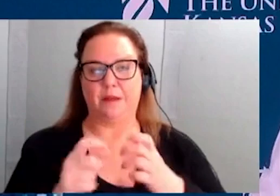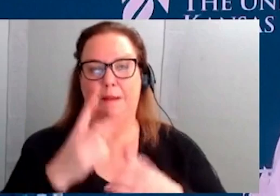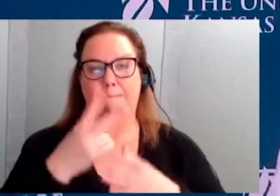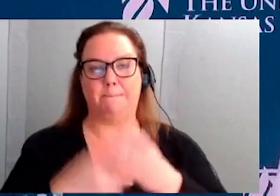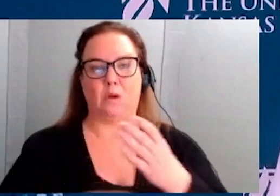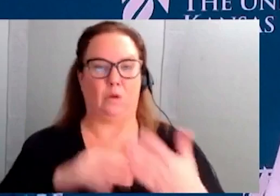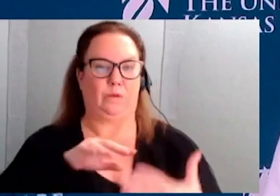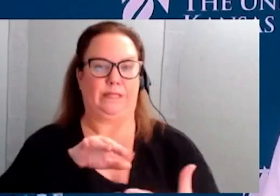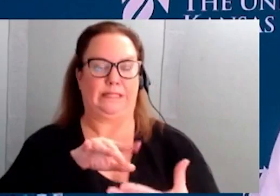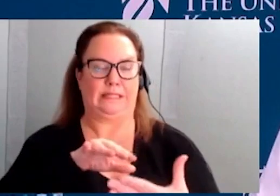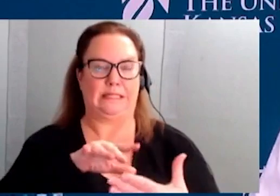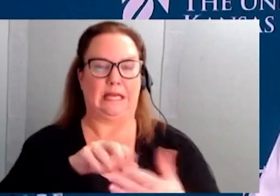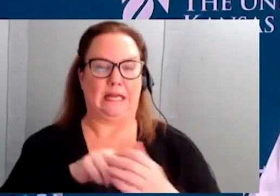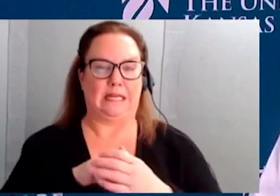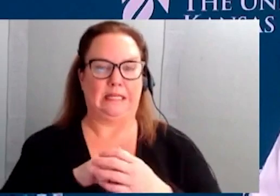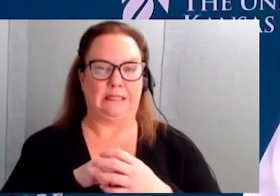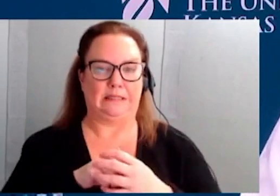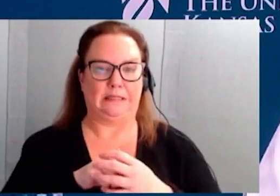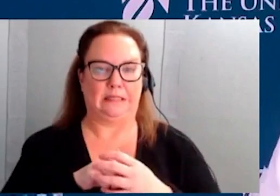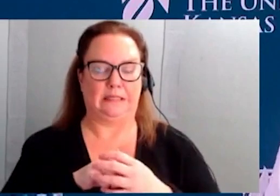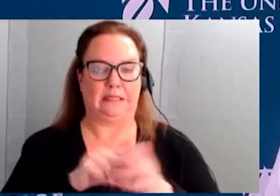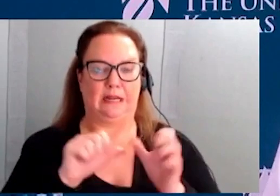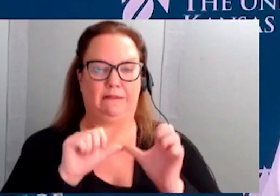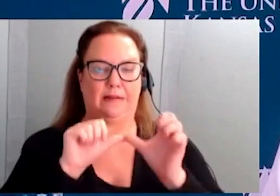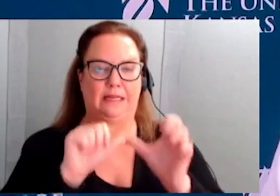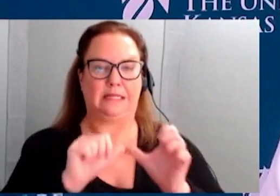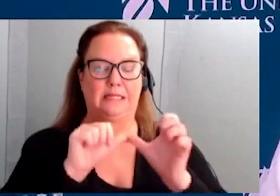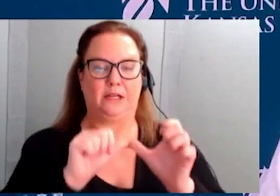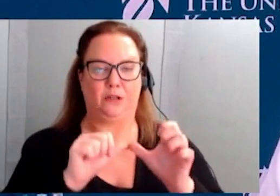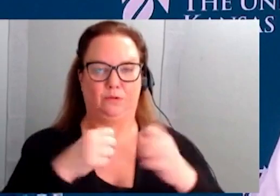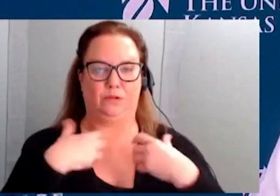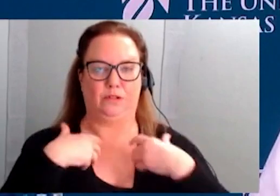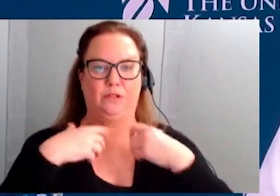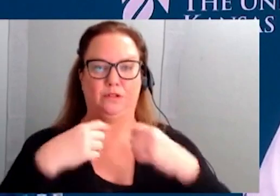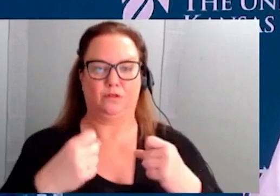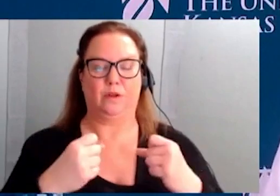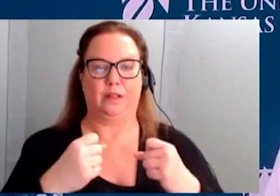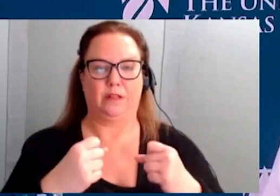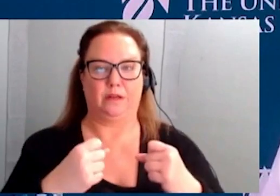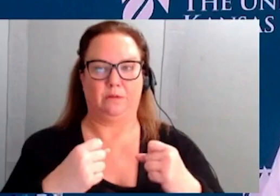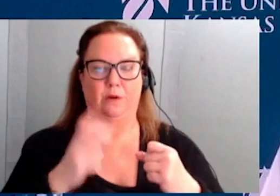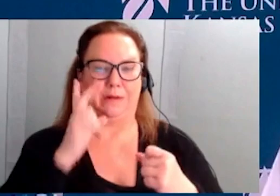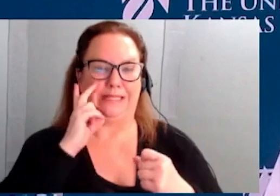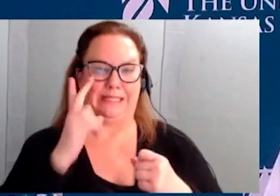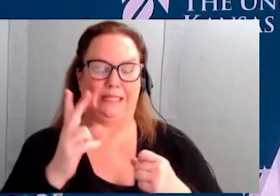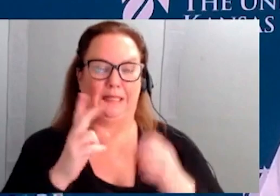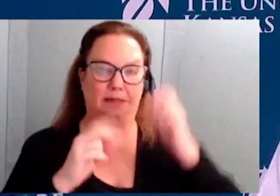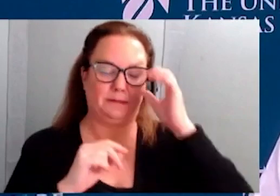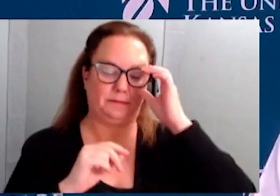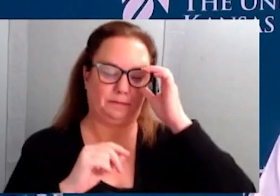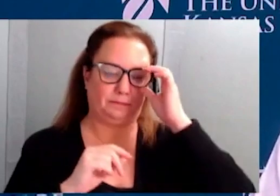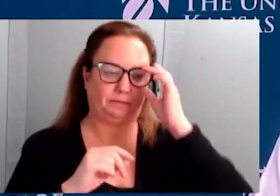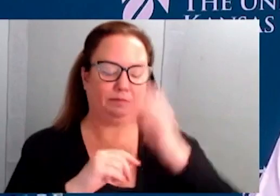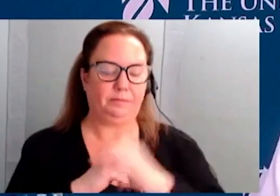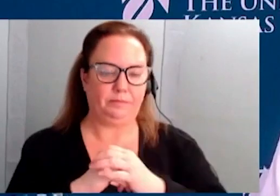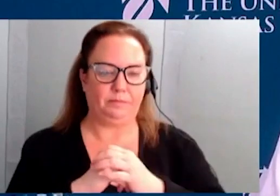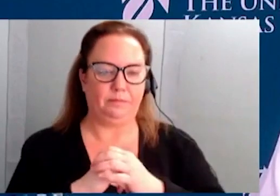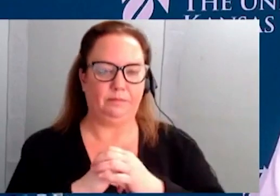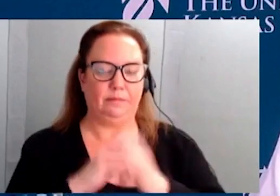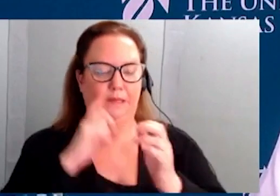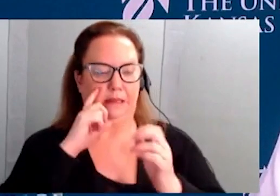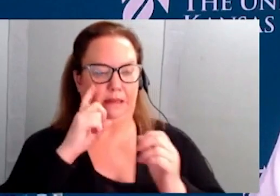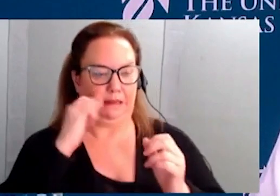others that are out there have just continued to strengthen what we were seeing. That being that if you were